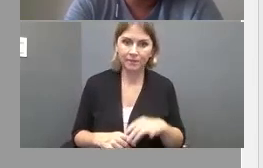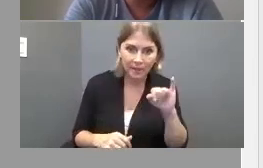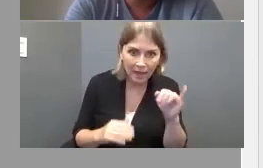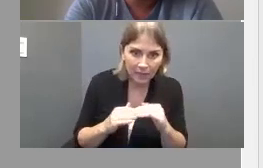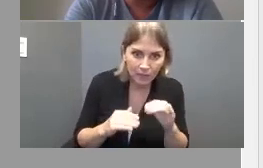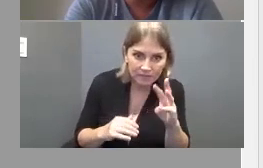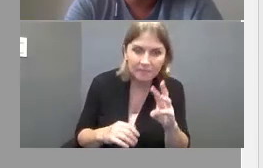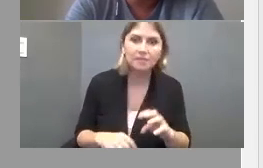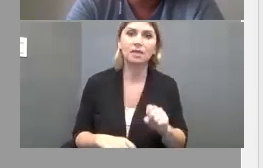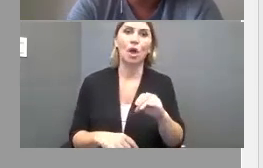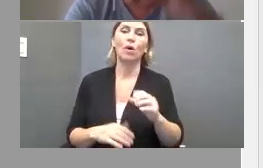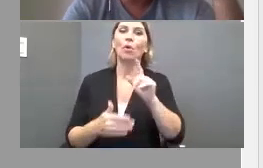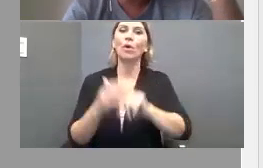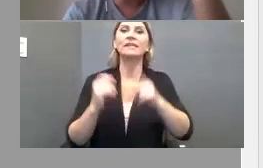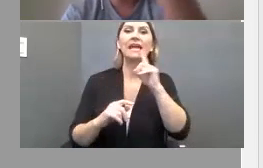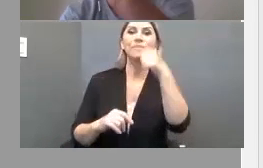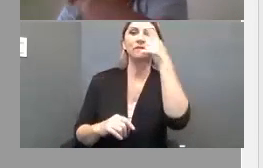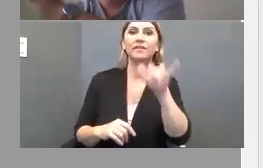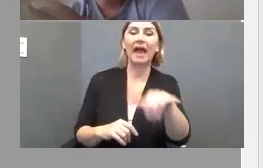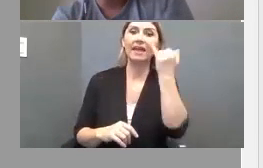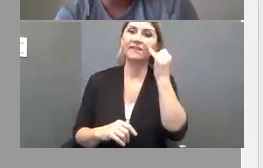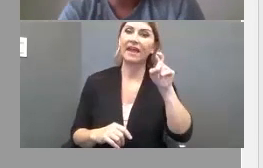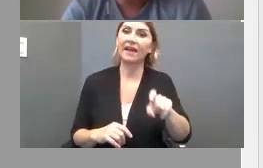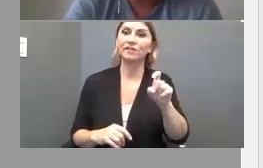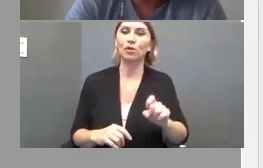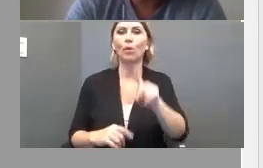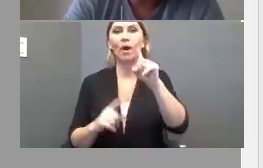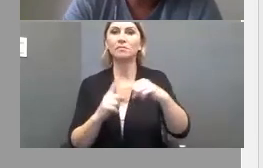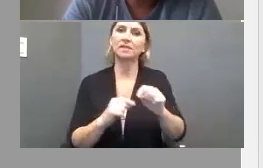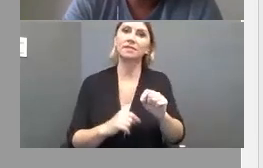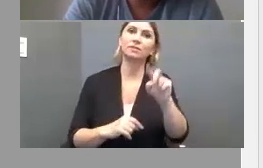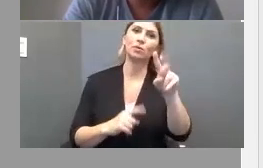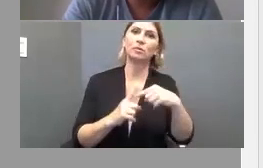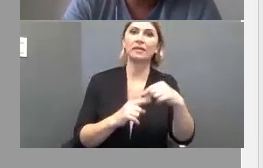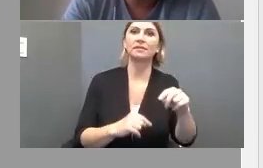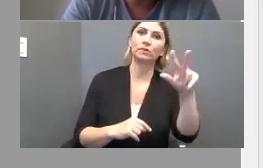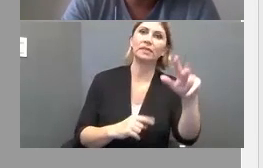So what would be the answer for this thing if I had 0 plus 1 plus 2 plus 3 all the way to n?